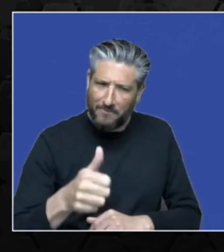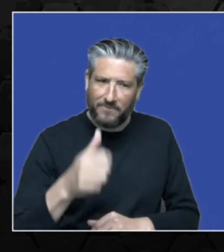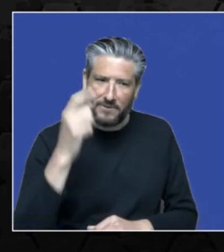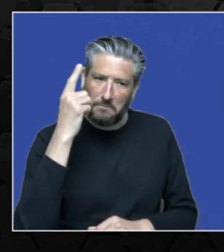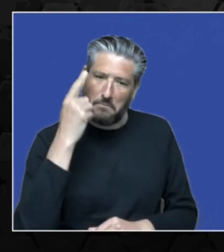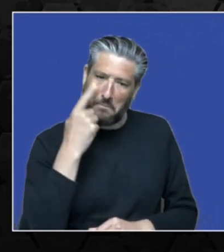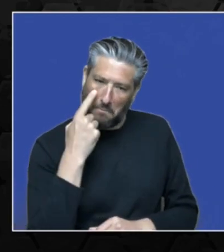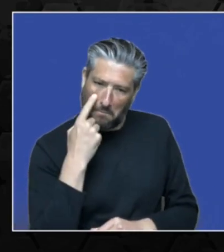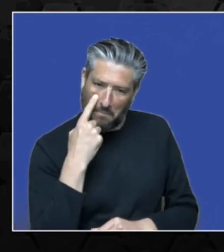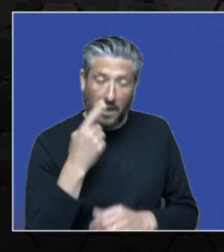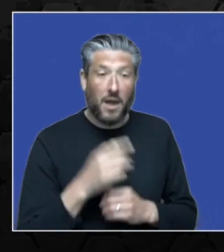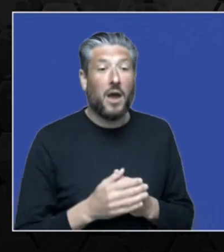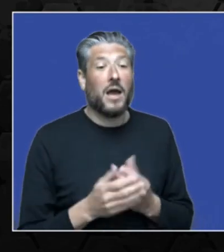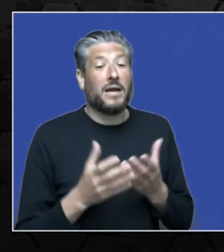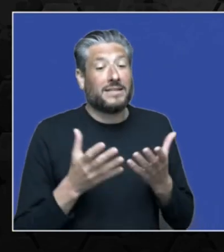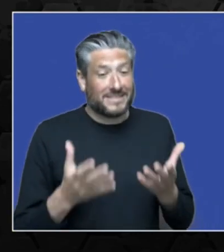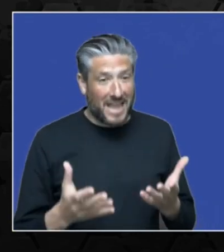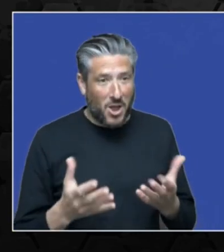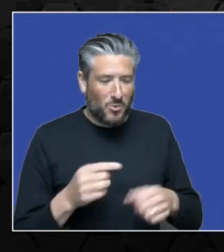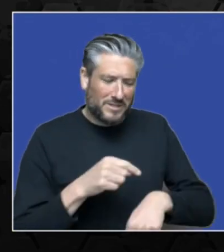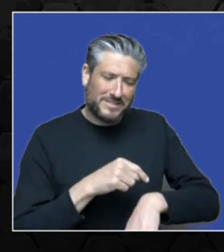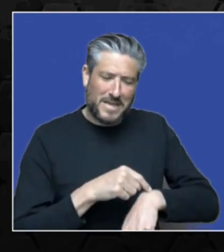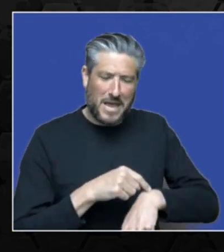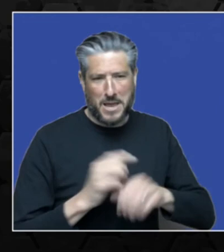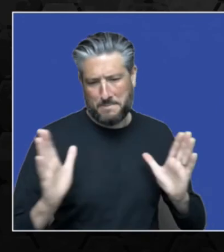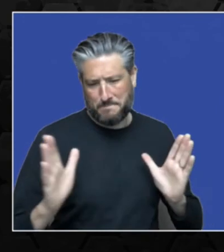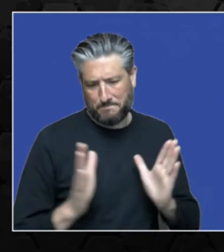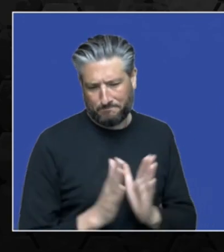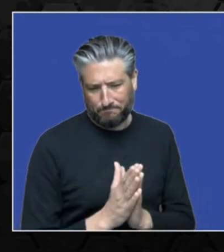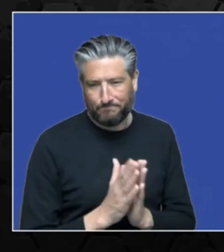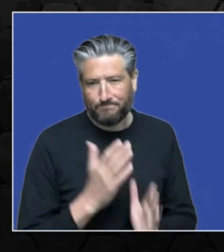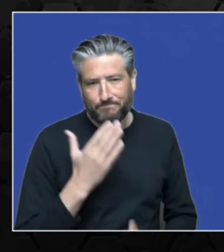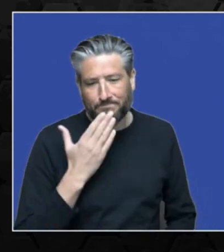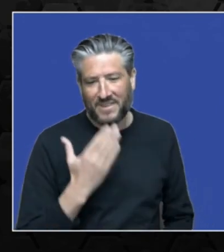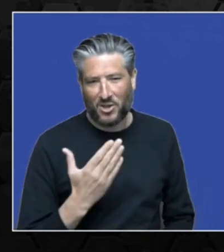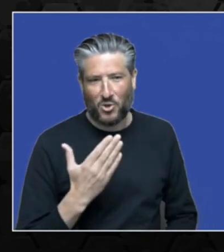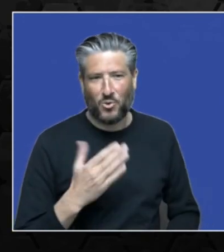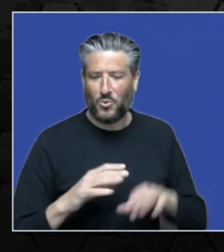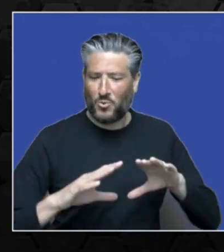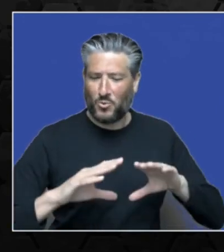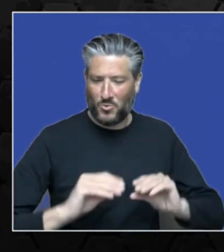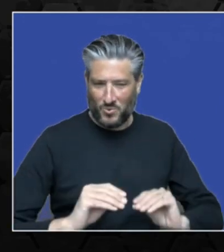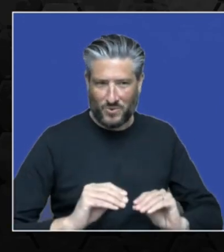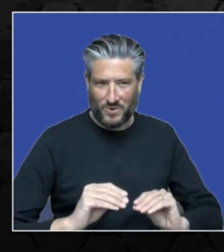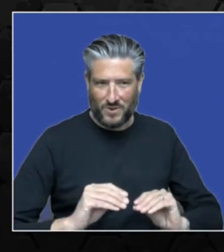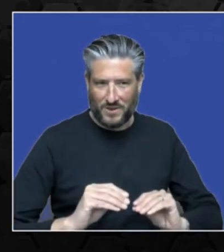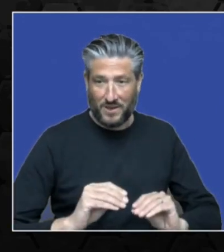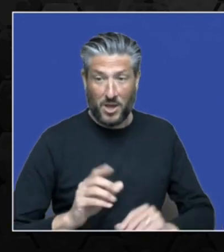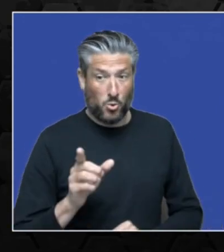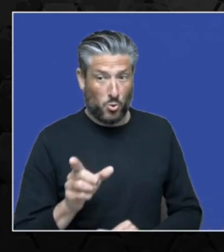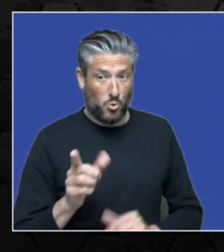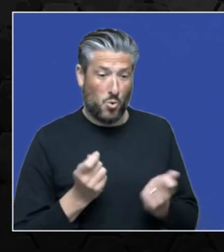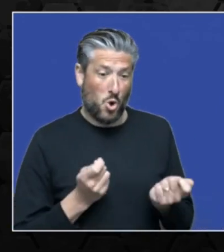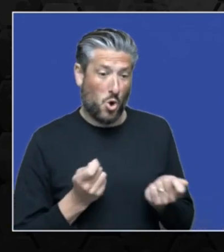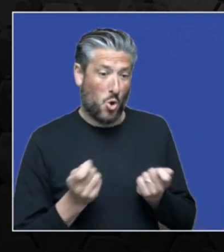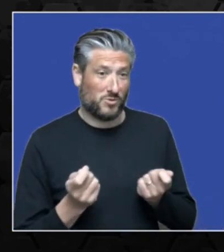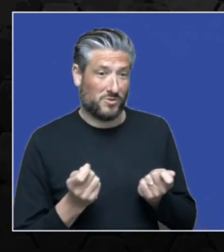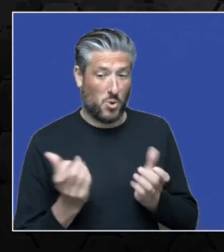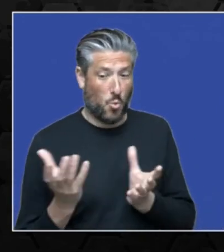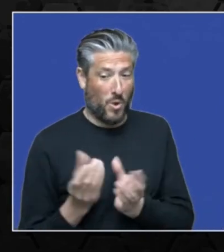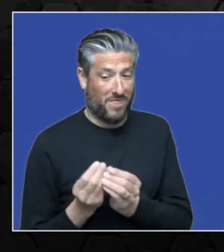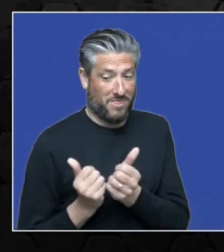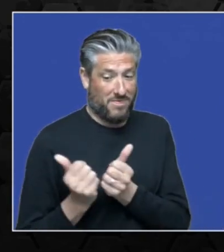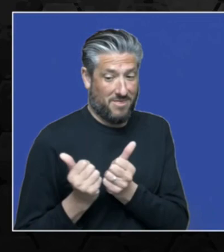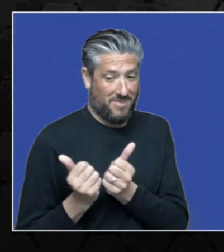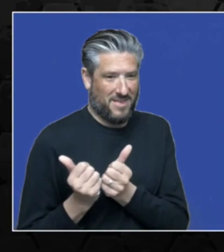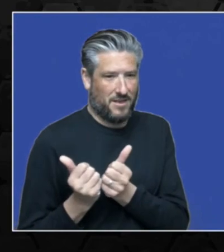your session right now. And Always. you're one of my co-hosts, so you're not going to move over to the cafe as well. So maybe you can